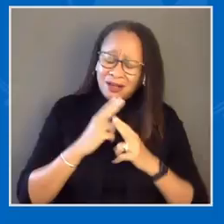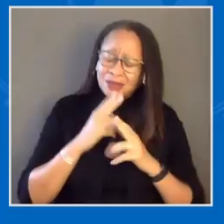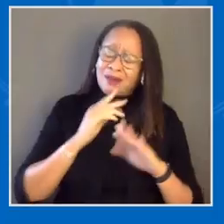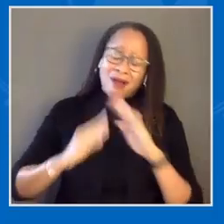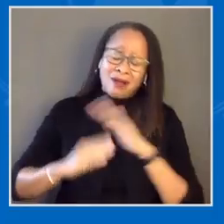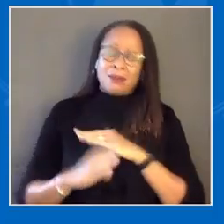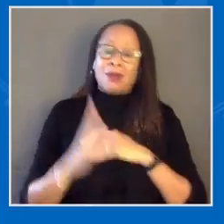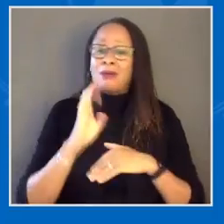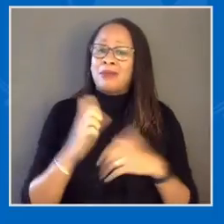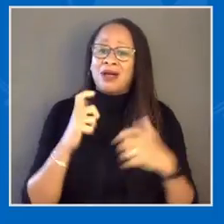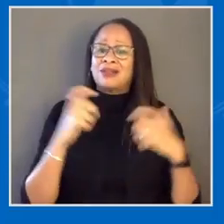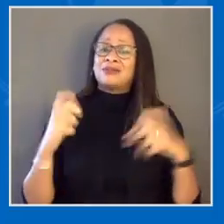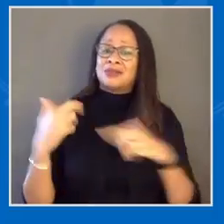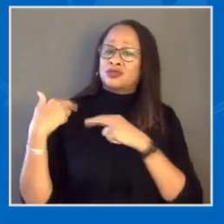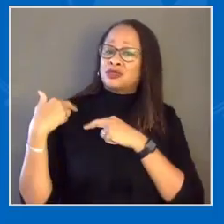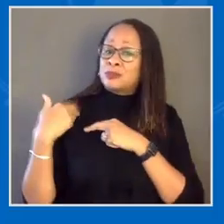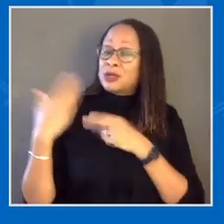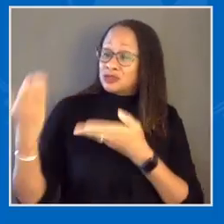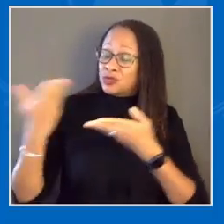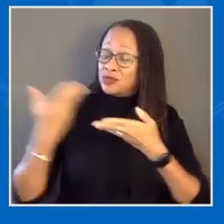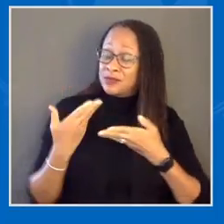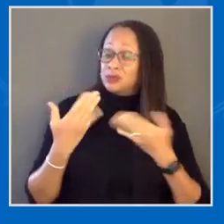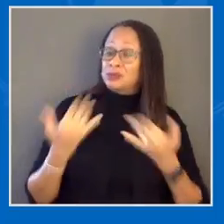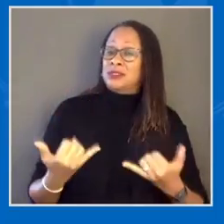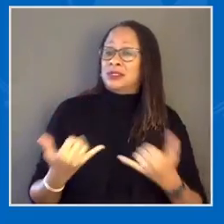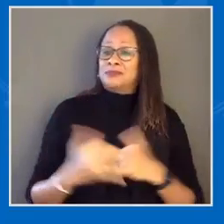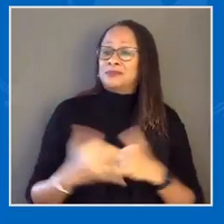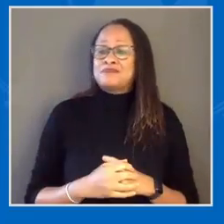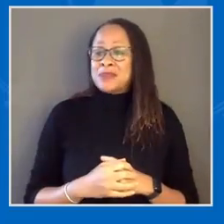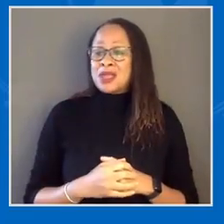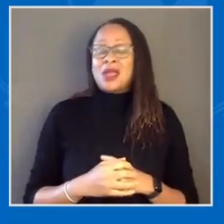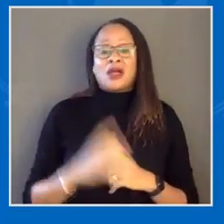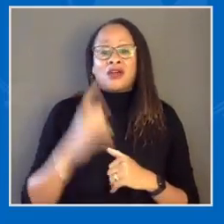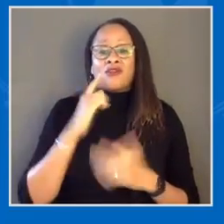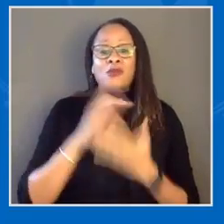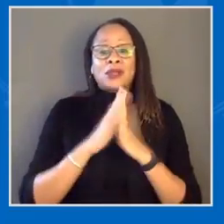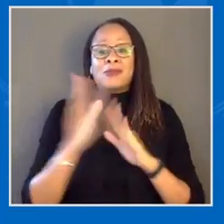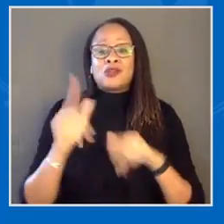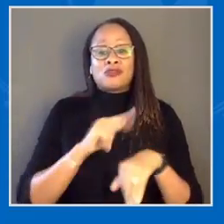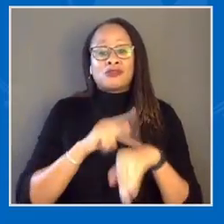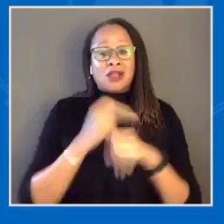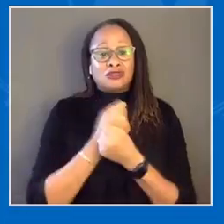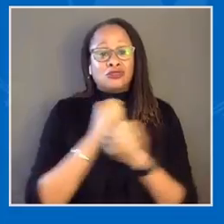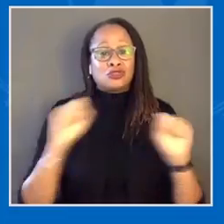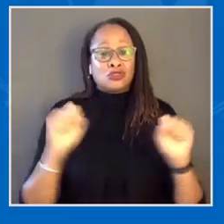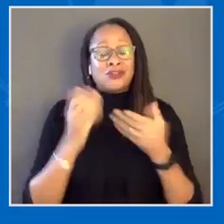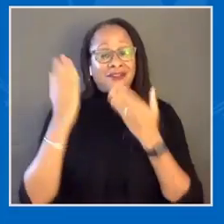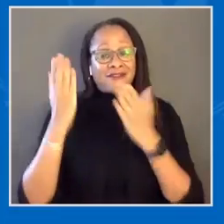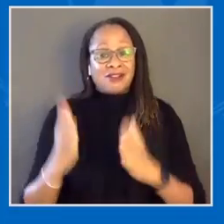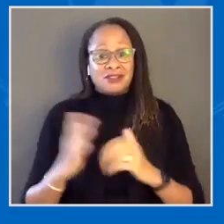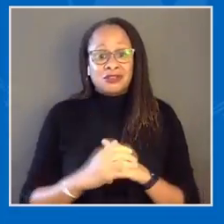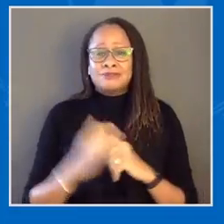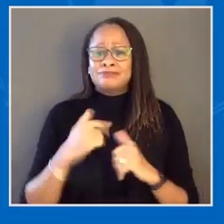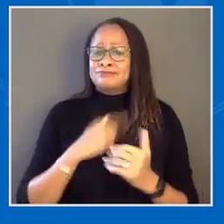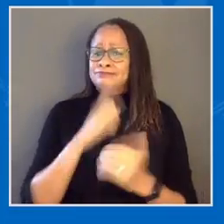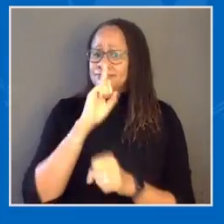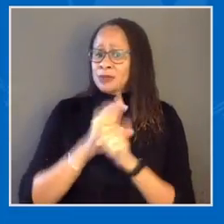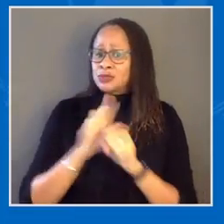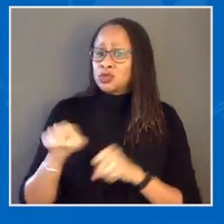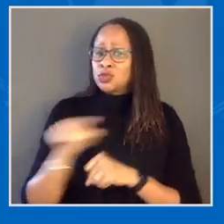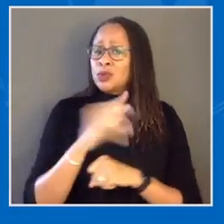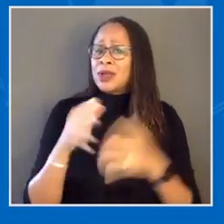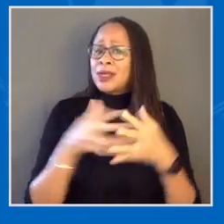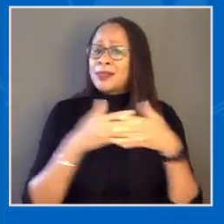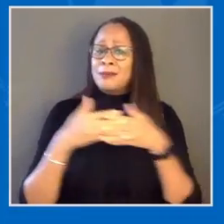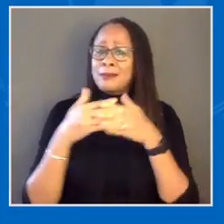immense responsibility that you placed in me of being your national security advisor. I pledge to you and to the American people